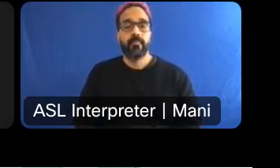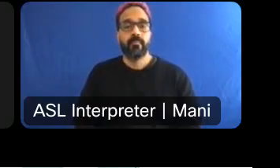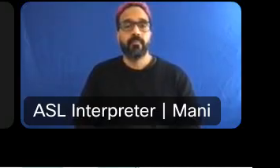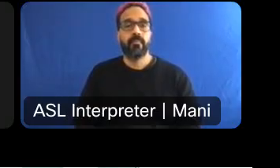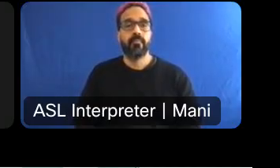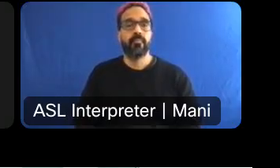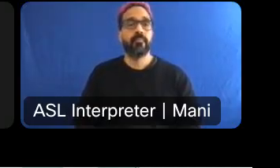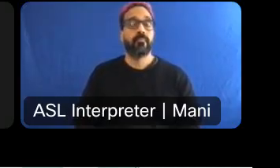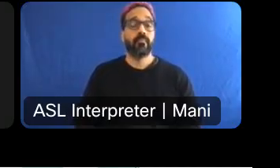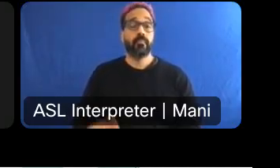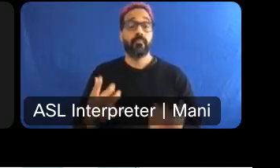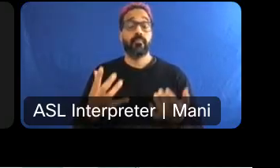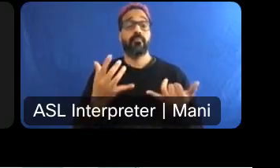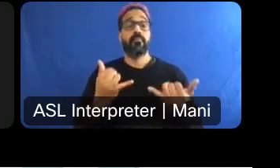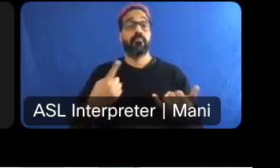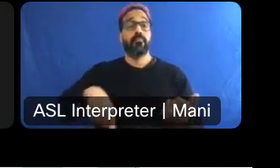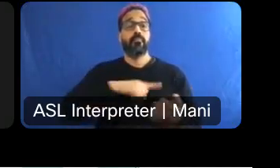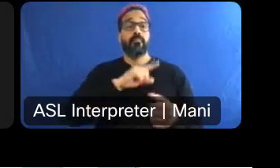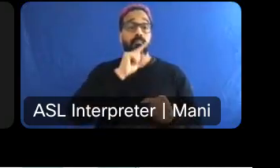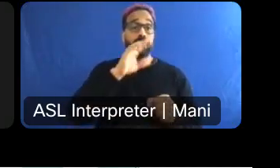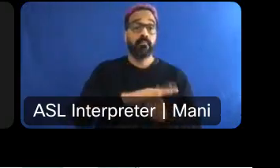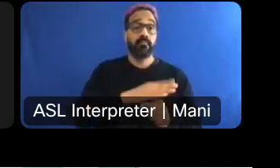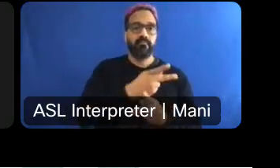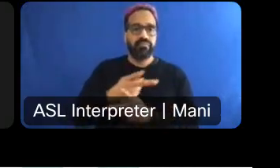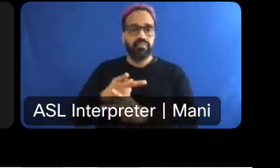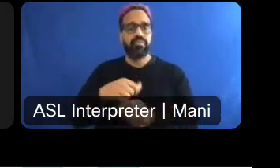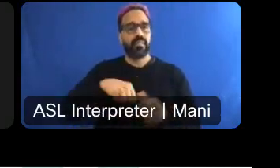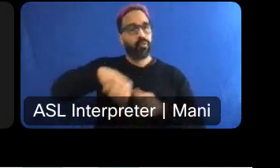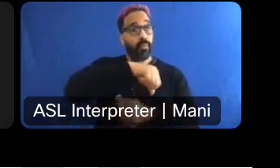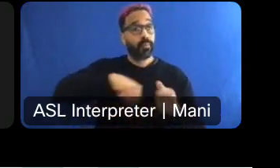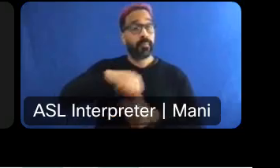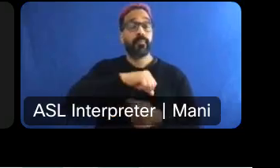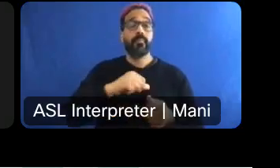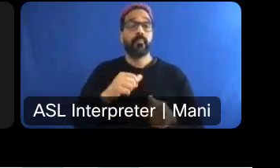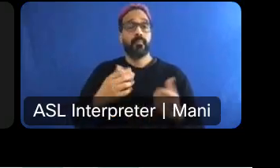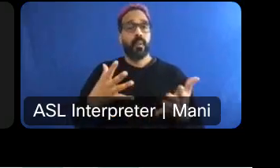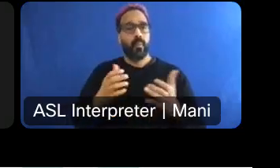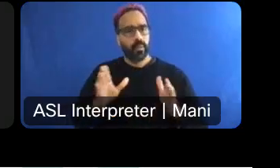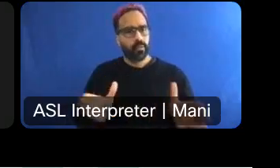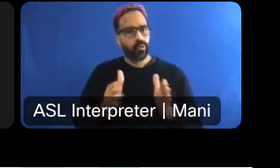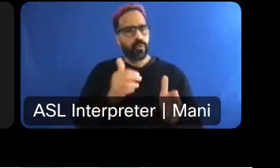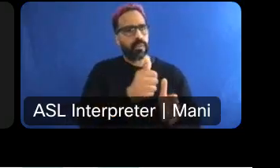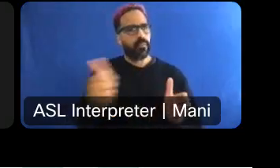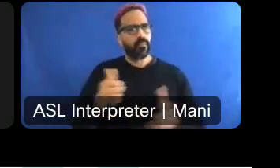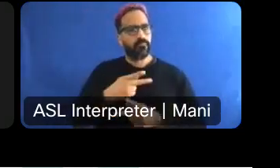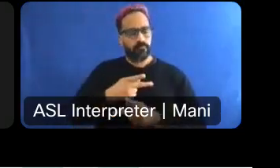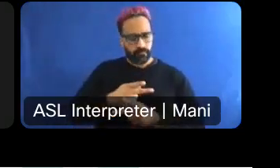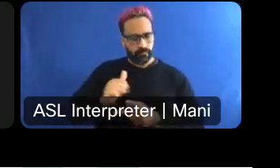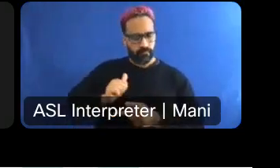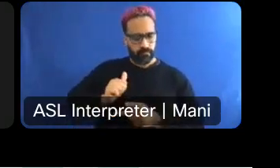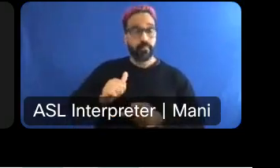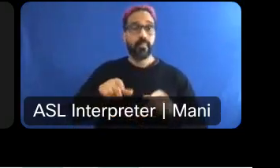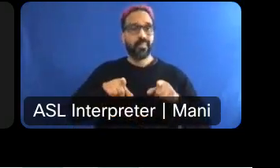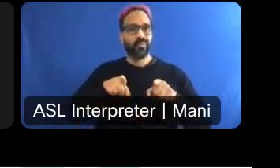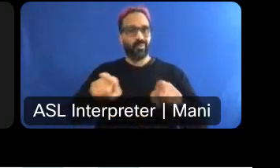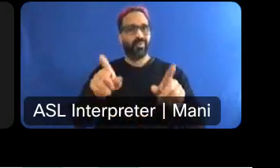As part of our commitment to caring for each other, I want to encourage you to take care of yourself throughout this session. We will